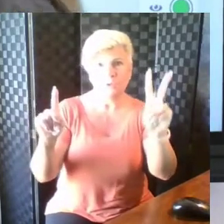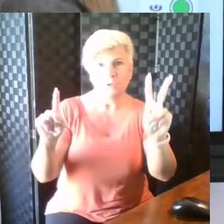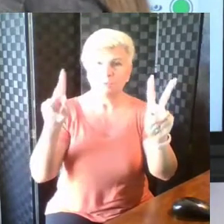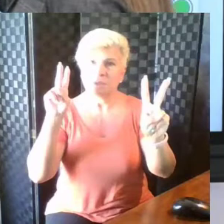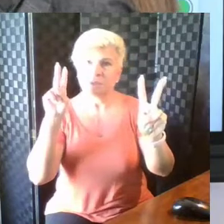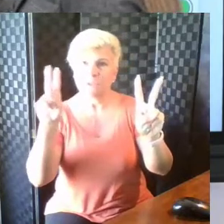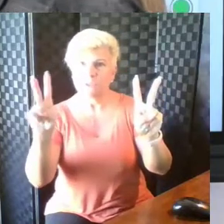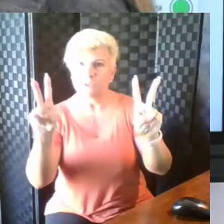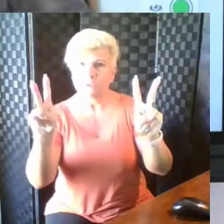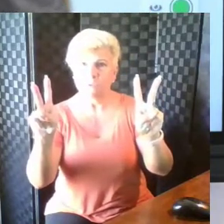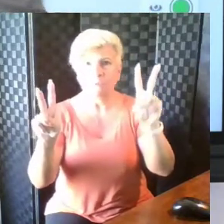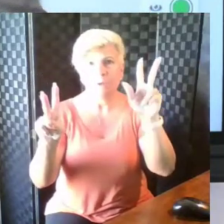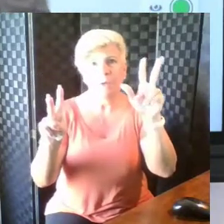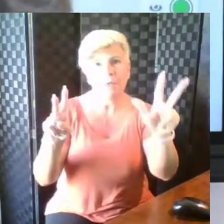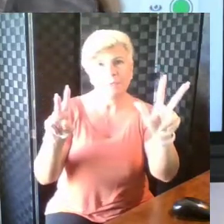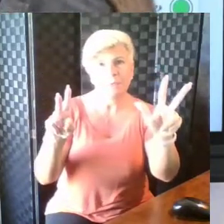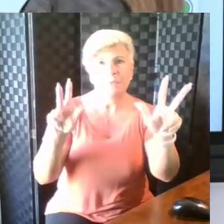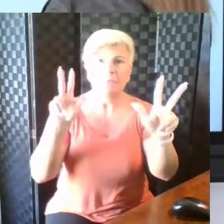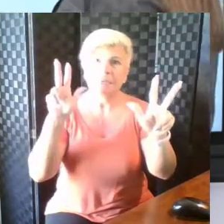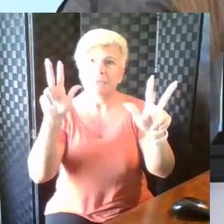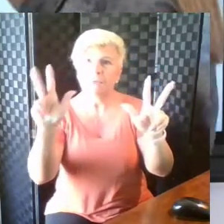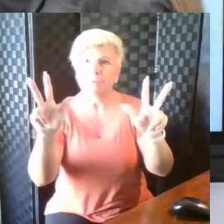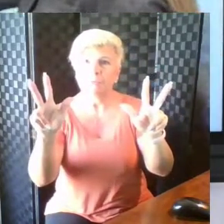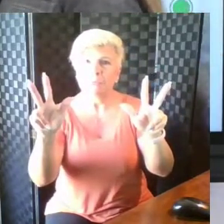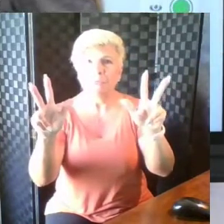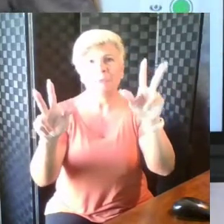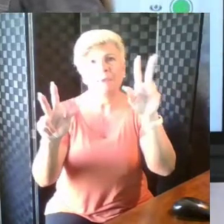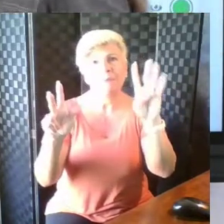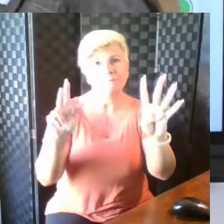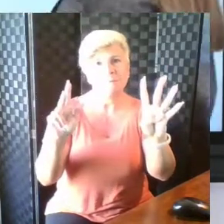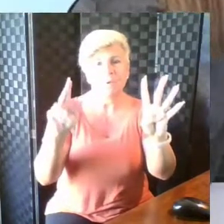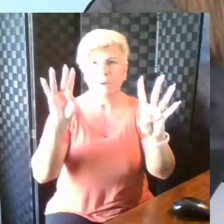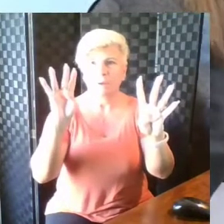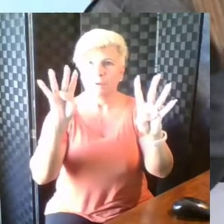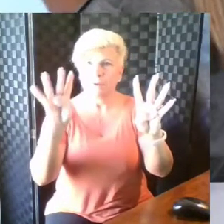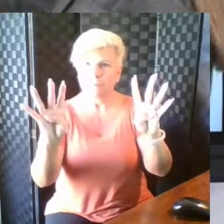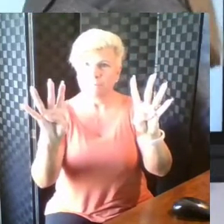2, 2, 3, 3,